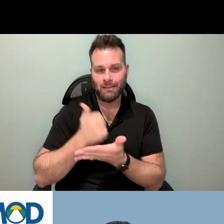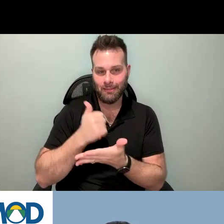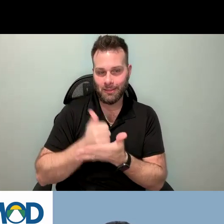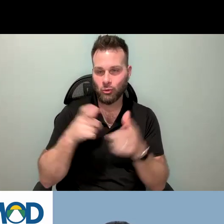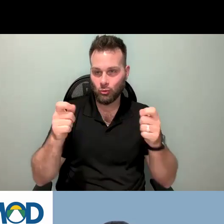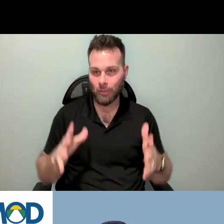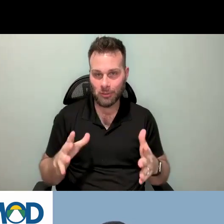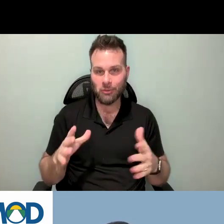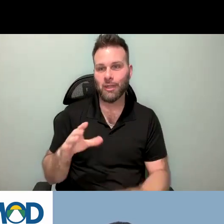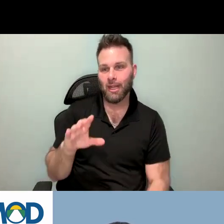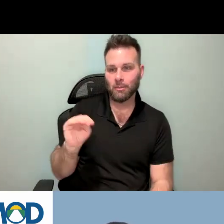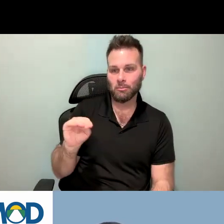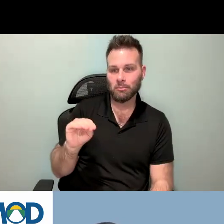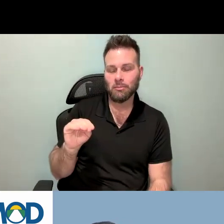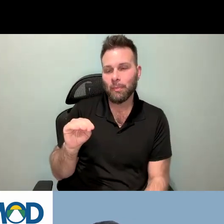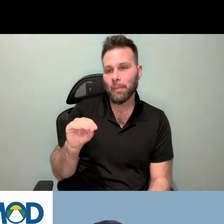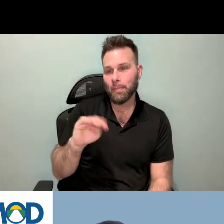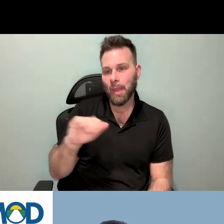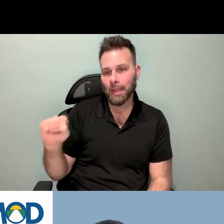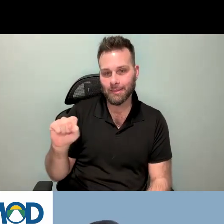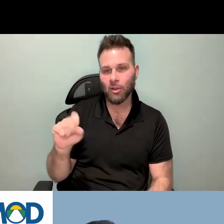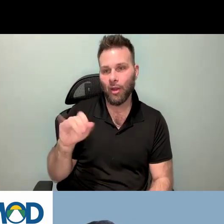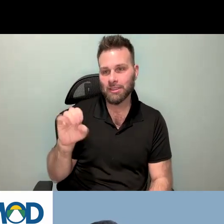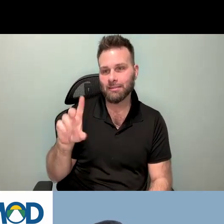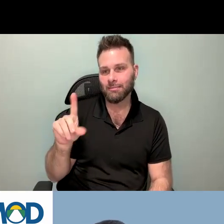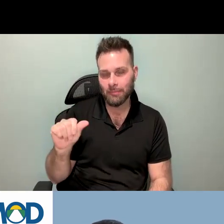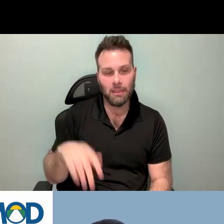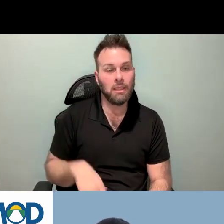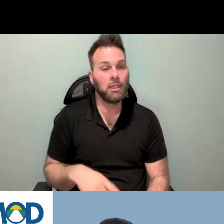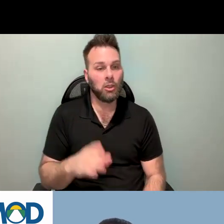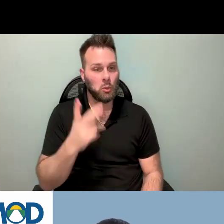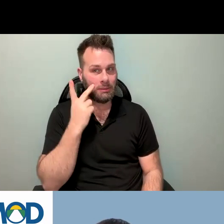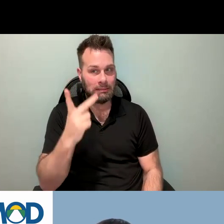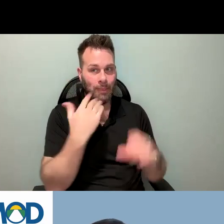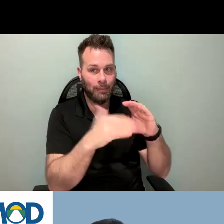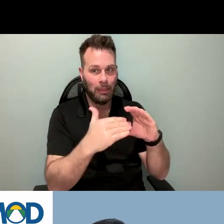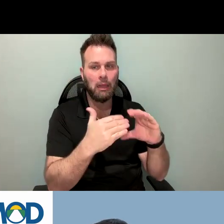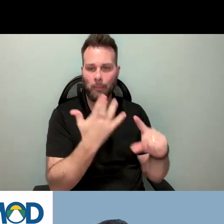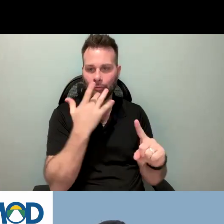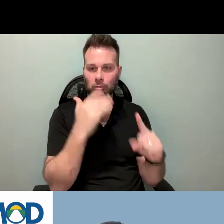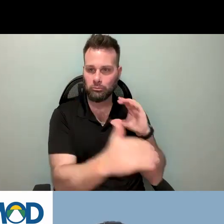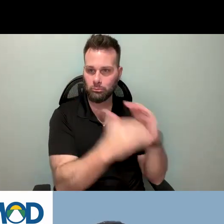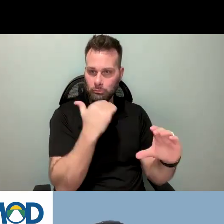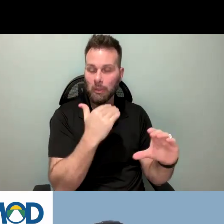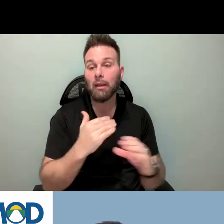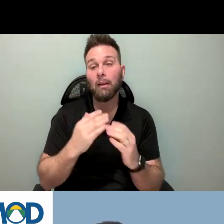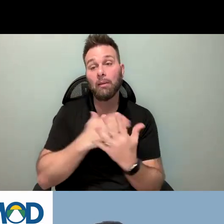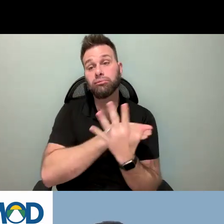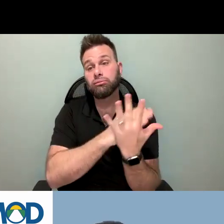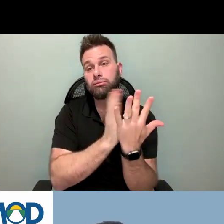Disability. You can see my contact information. My email is preferred, but you'll also see a general contact form at the end on